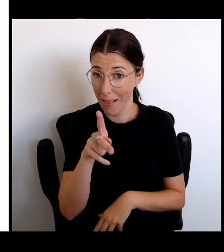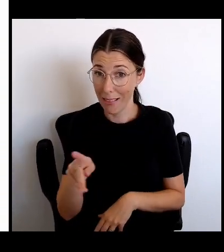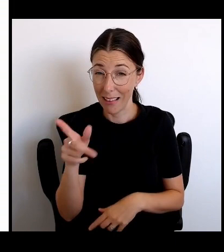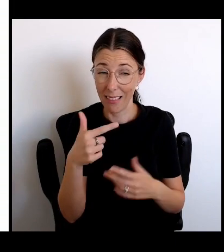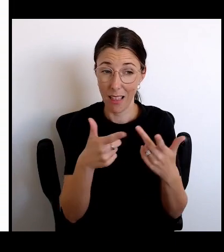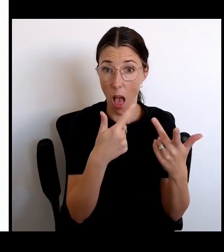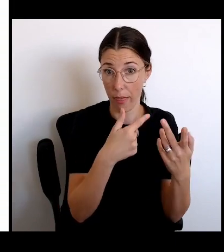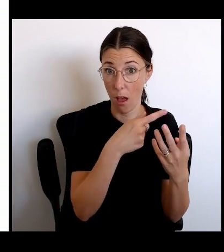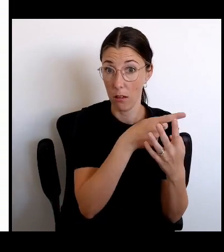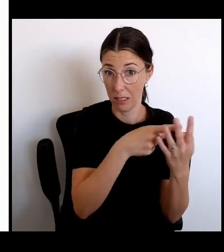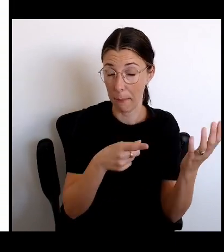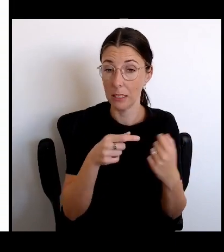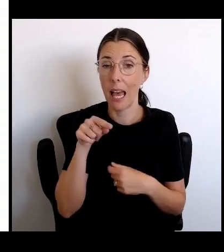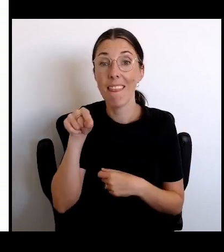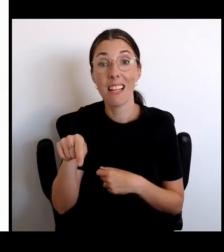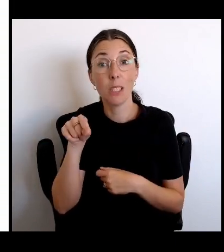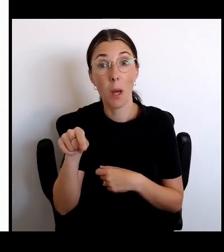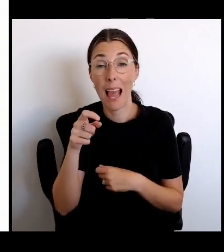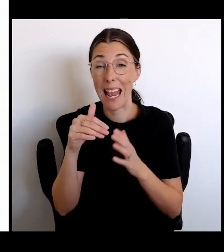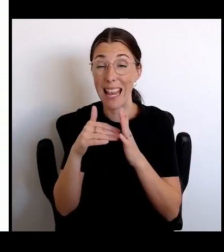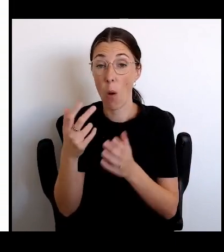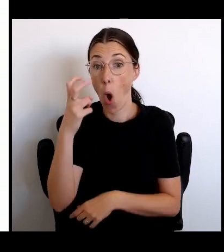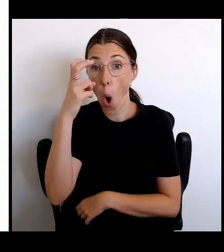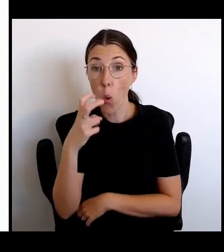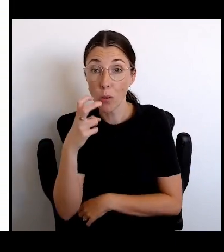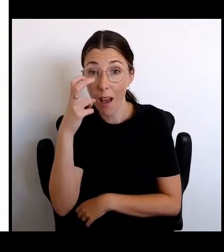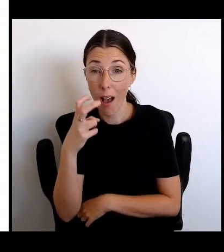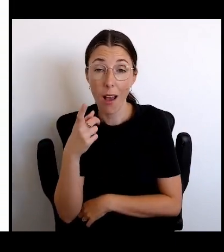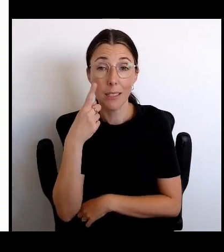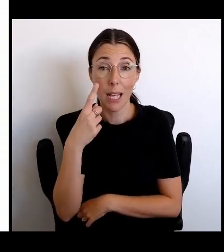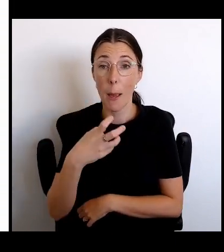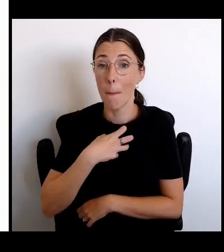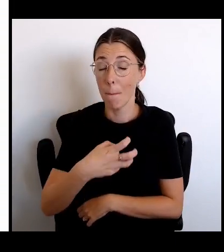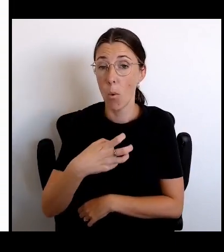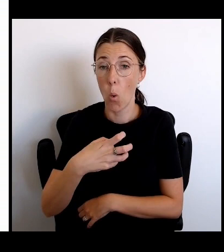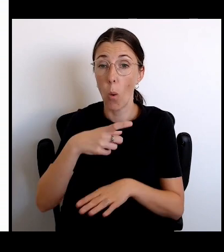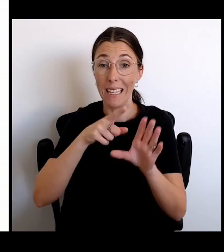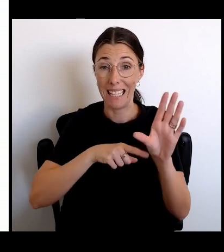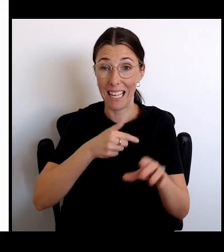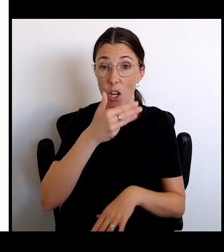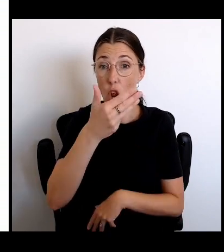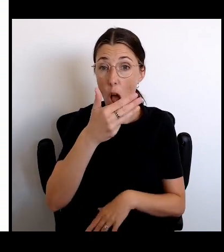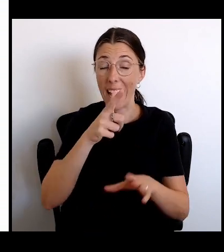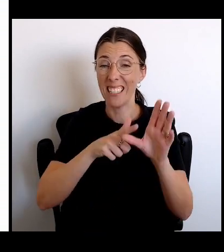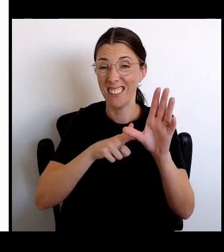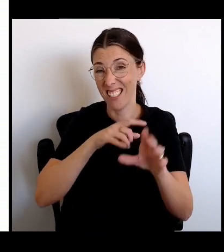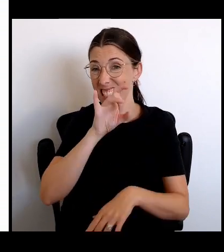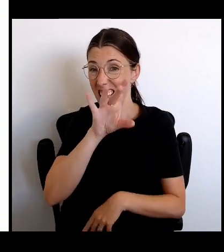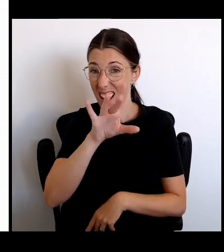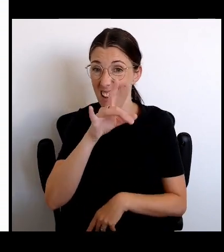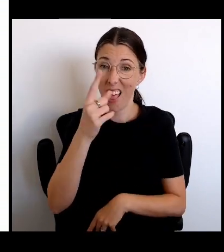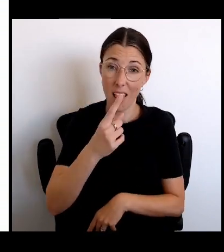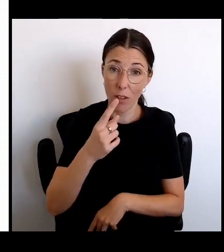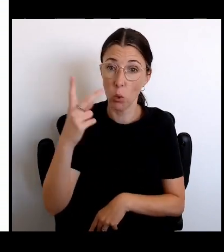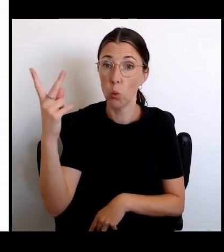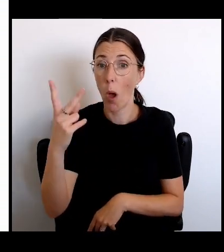is now tracking older. So we see more year 9s and 10s and 11 and 12 sitting in this segment. And for the first time,